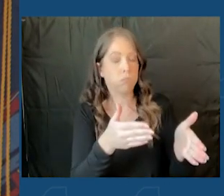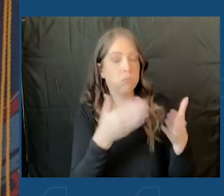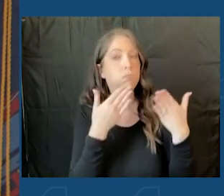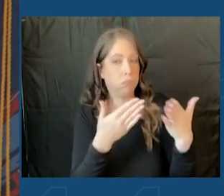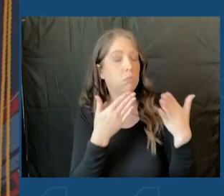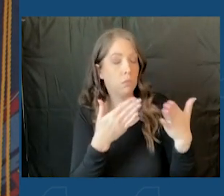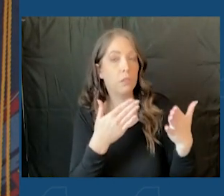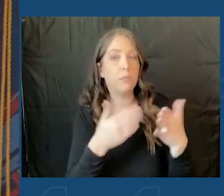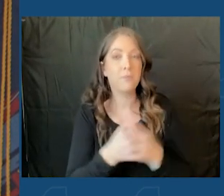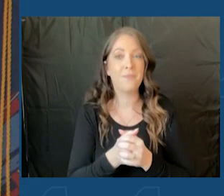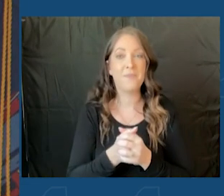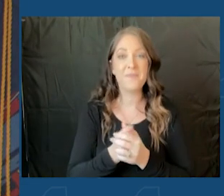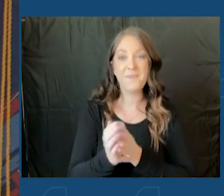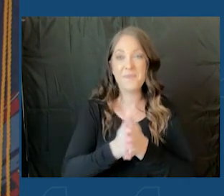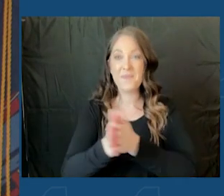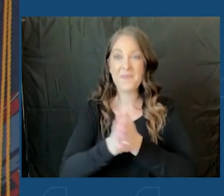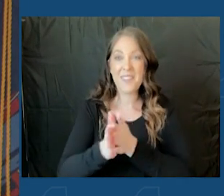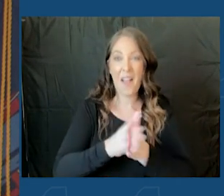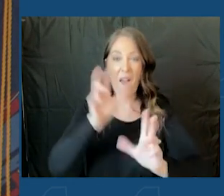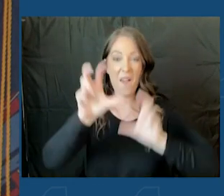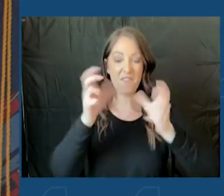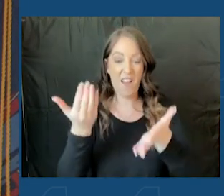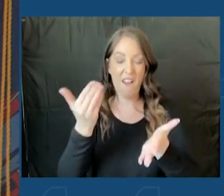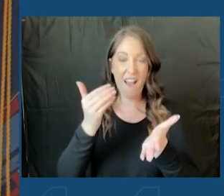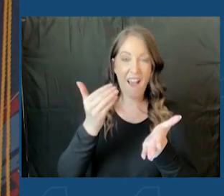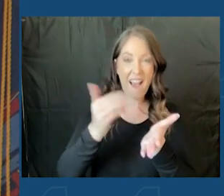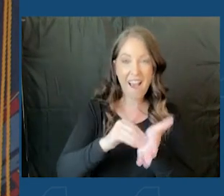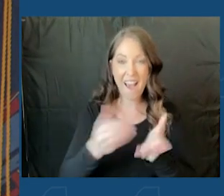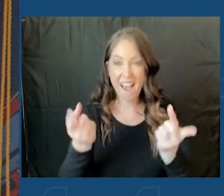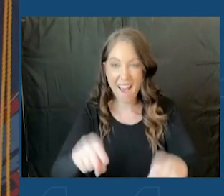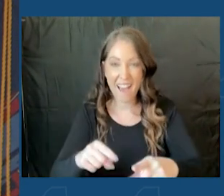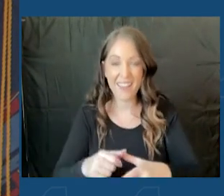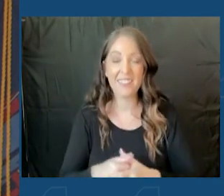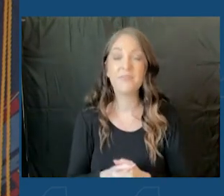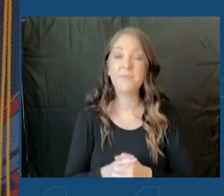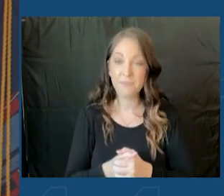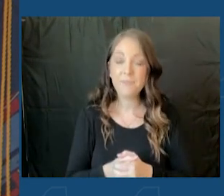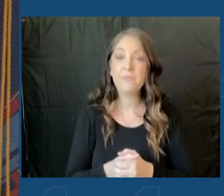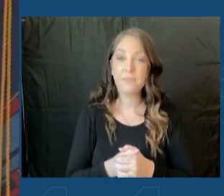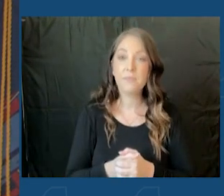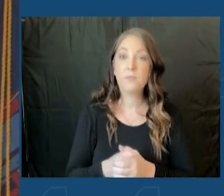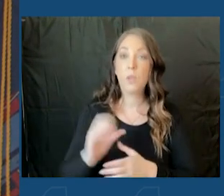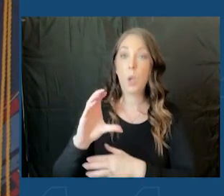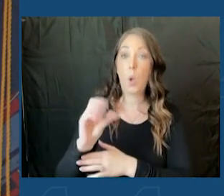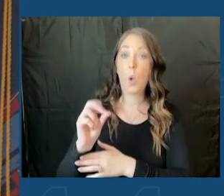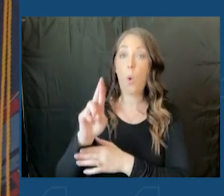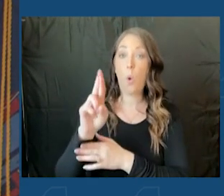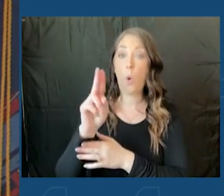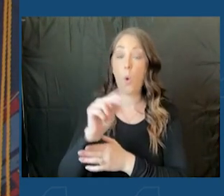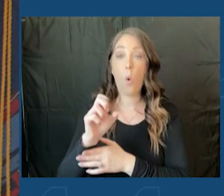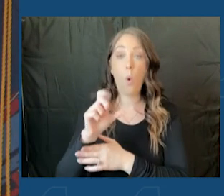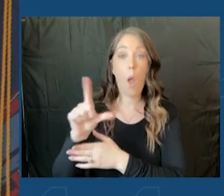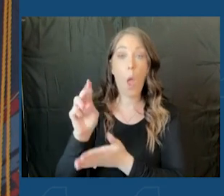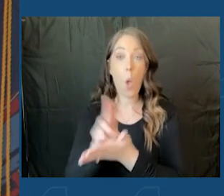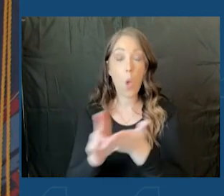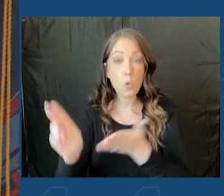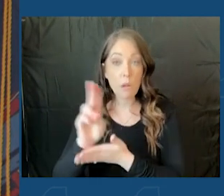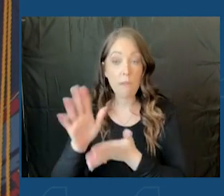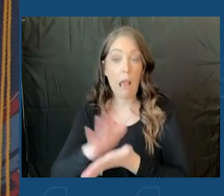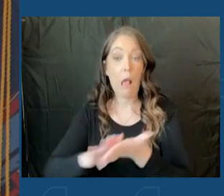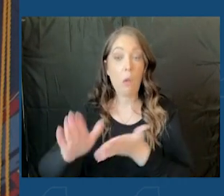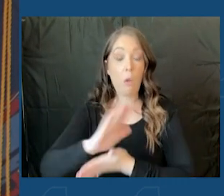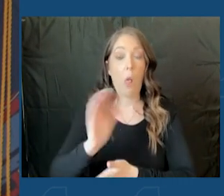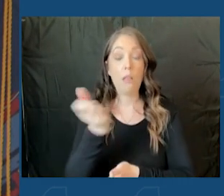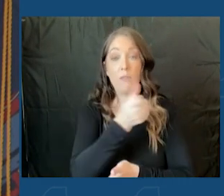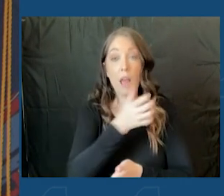Here we are, making the fair happen again. Also, there are members of the Cornell University College of Agriculture and Life Sciences.